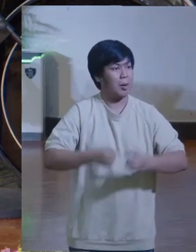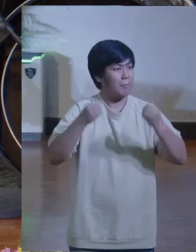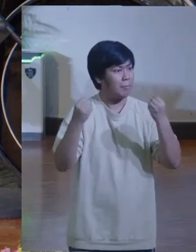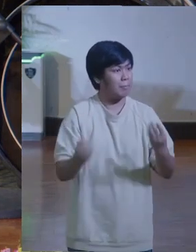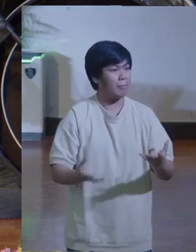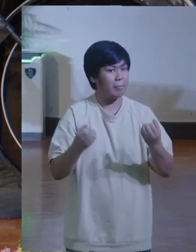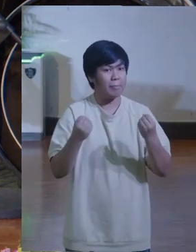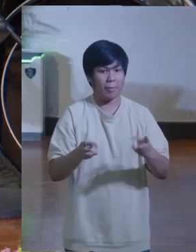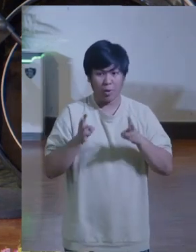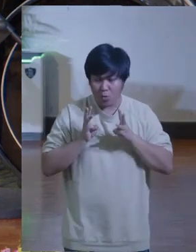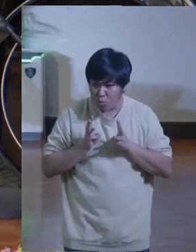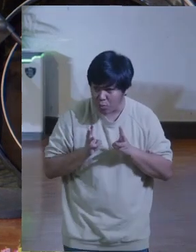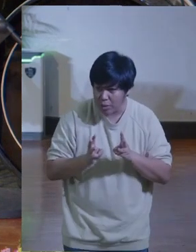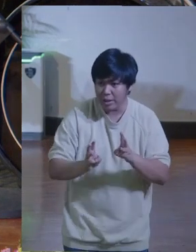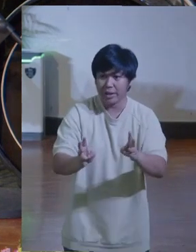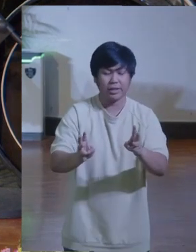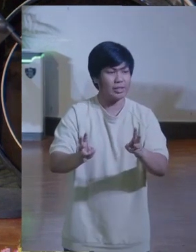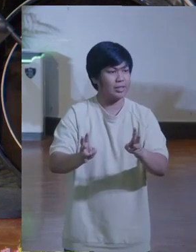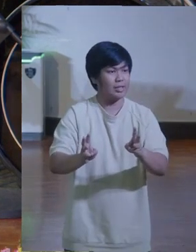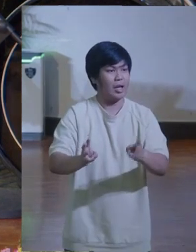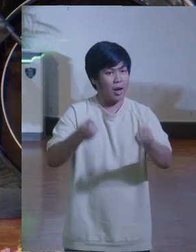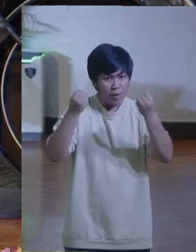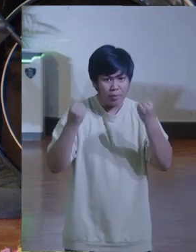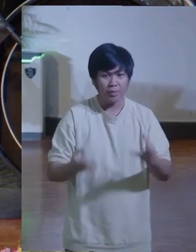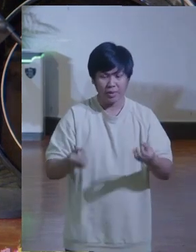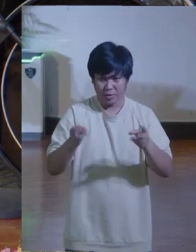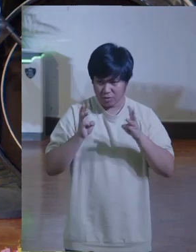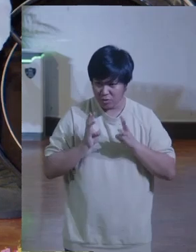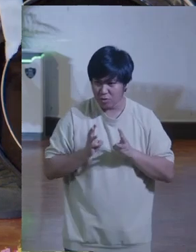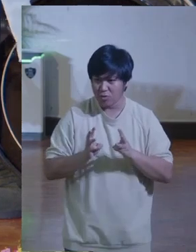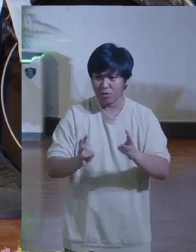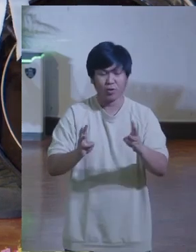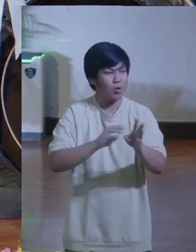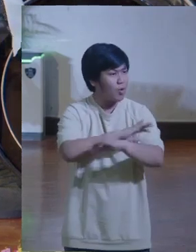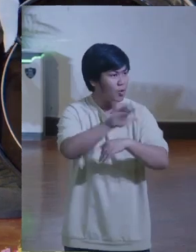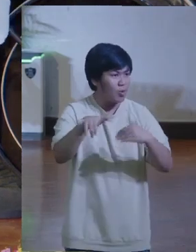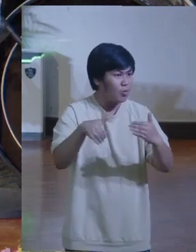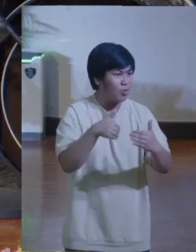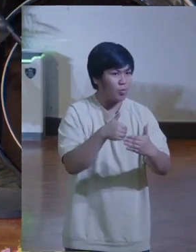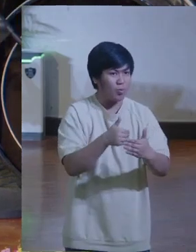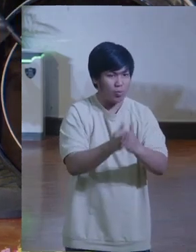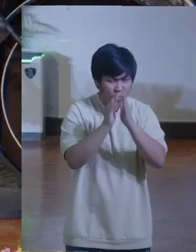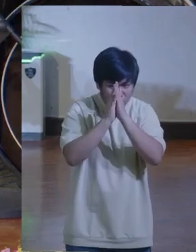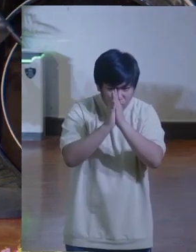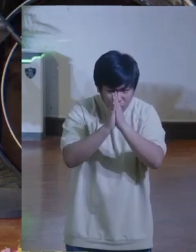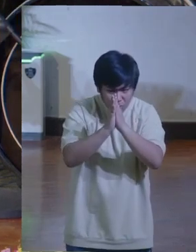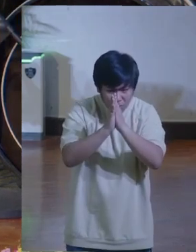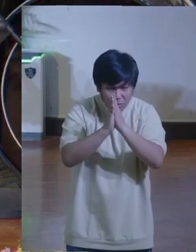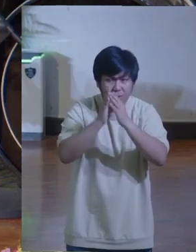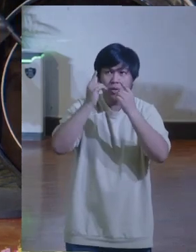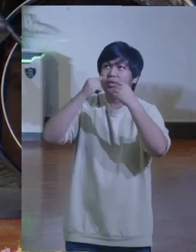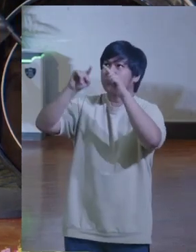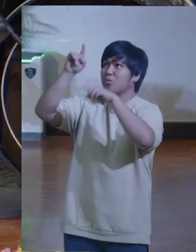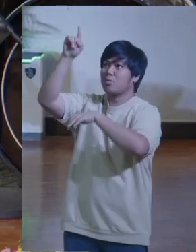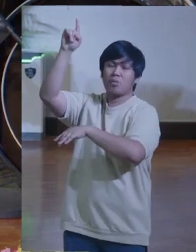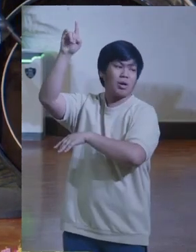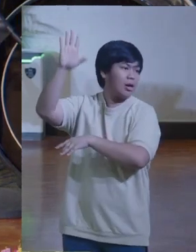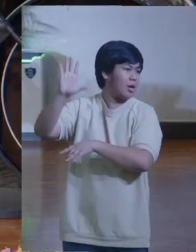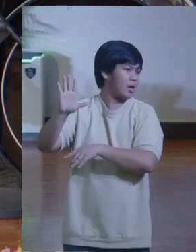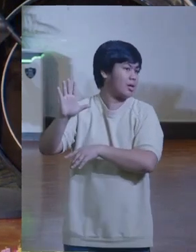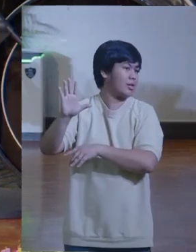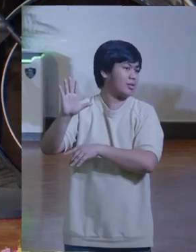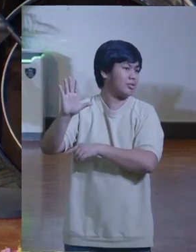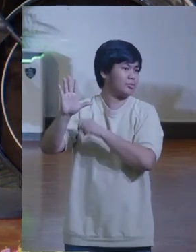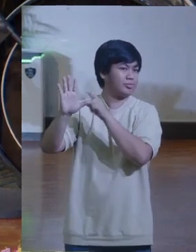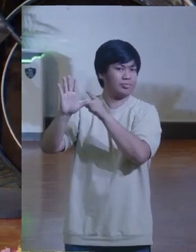the paths, many the ways, all of us pray to one God. Ang ganda,